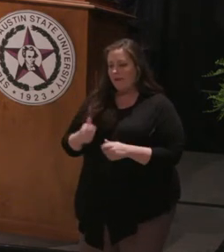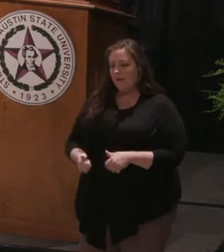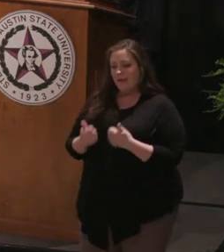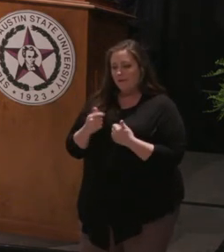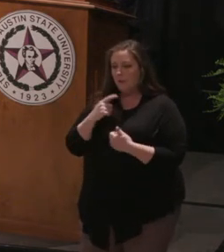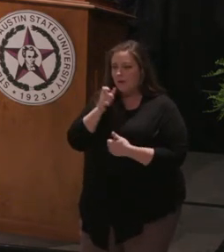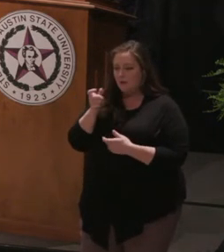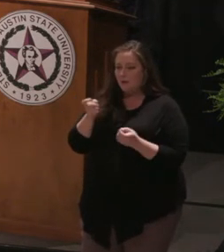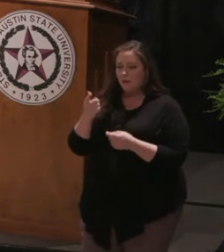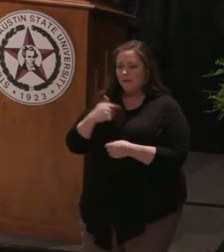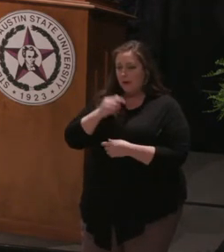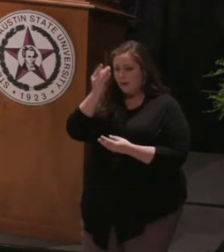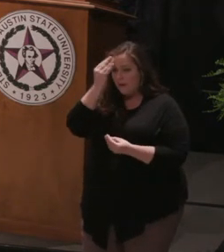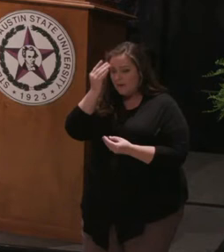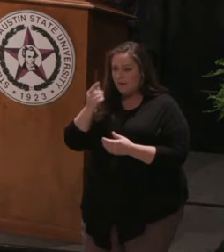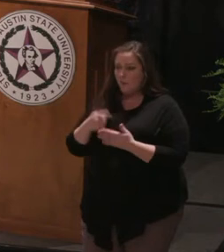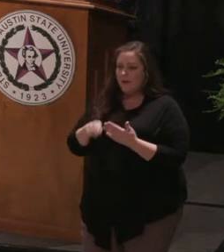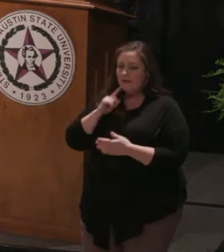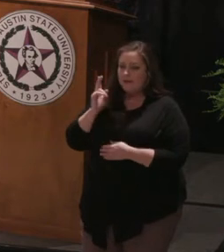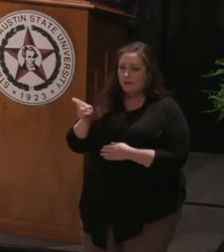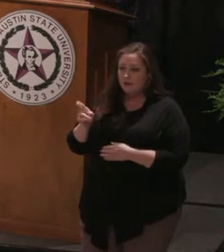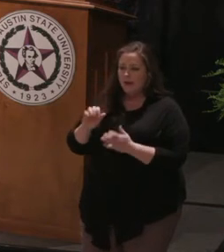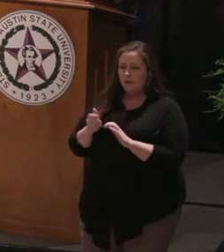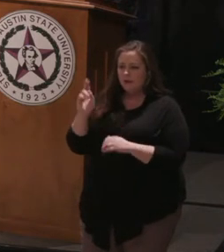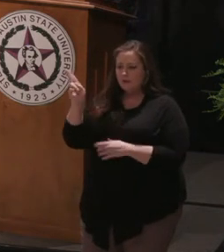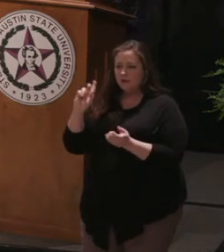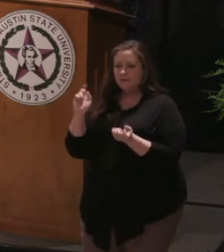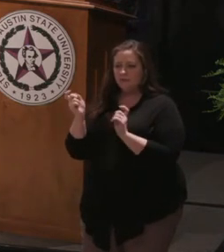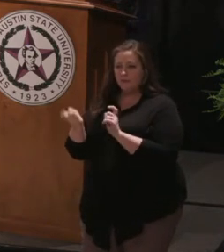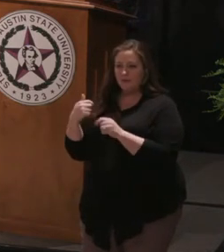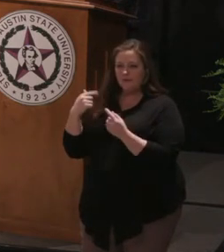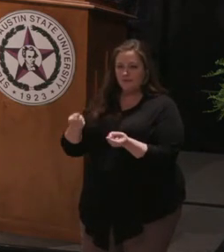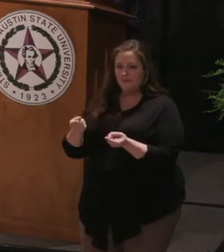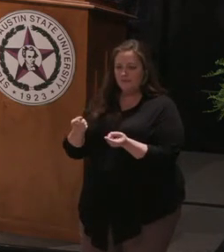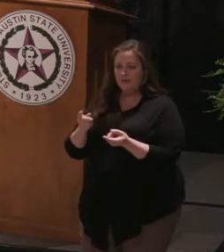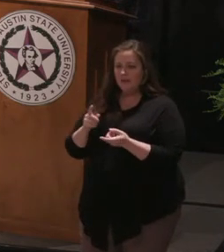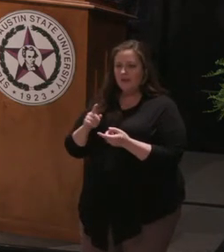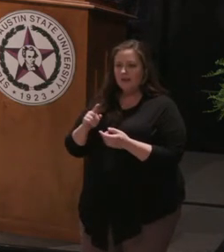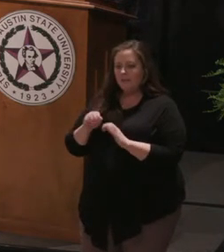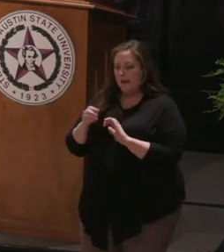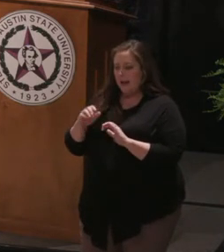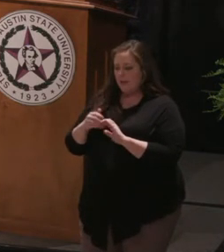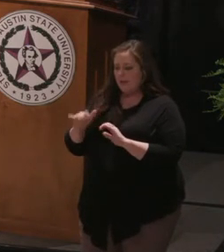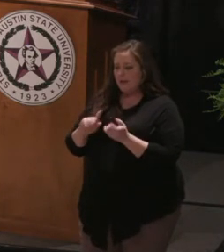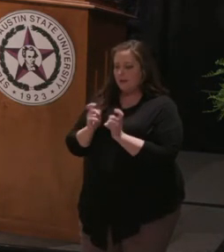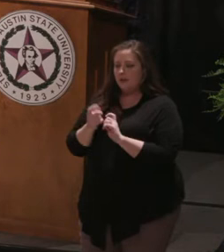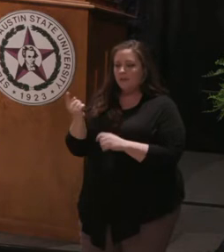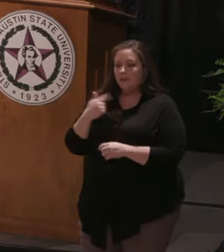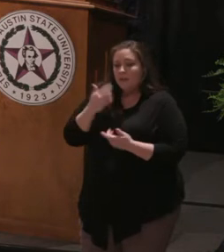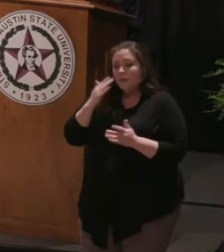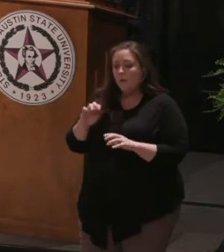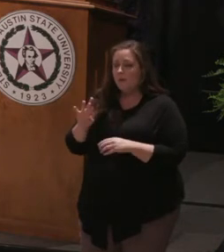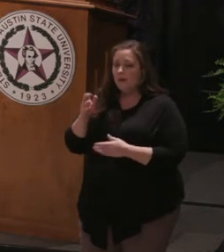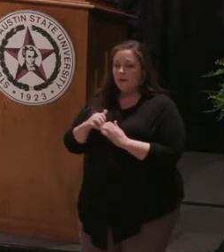or the thoughts we have or what is history and how is it revised and changed at the whim of somebody who we don't know or